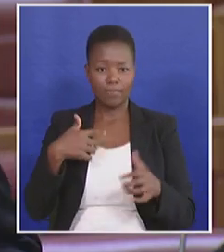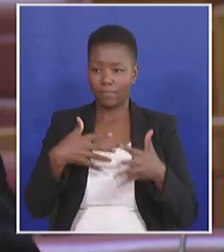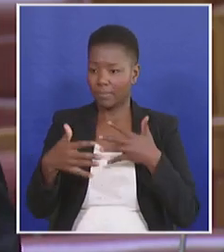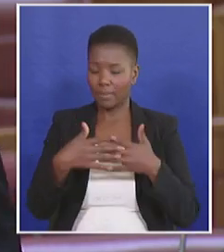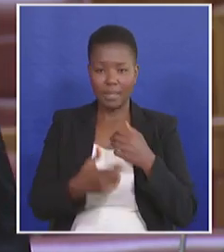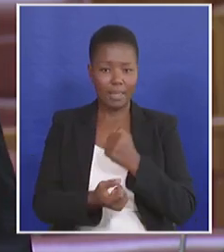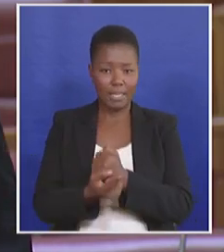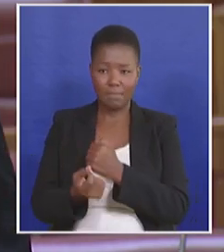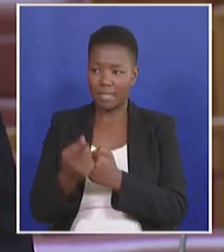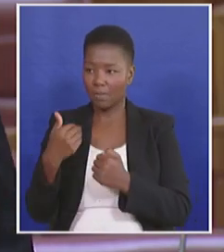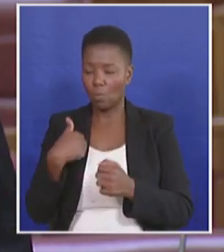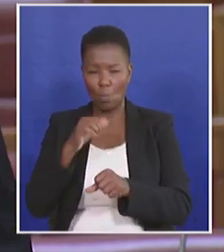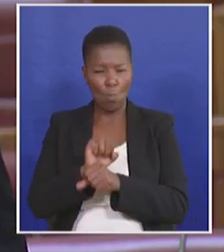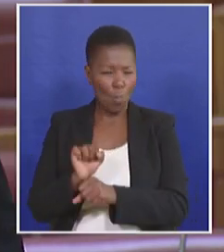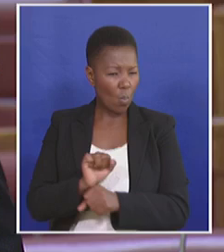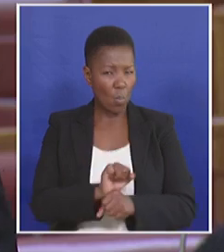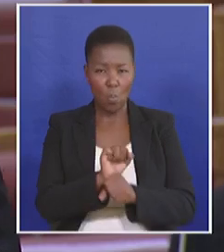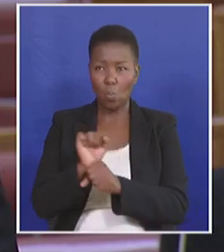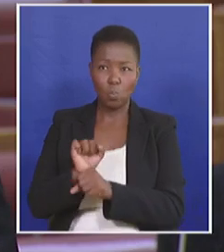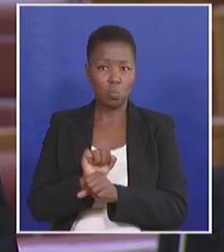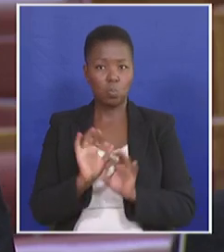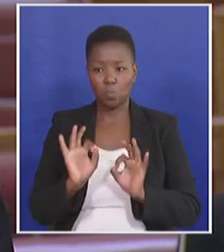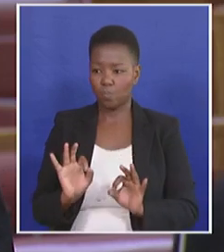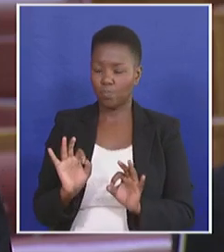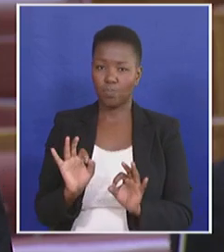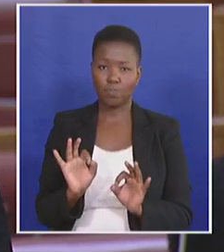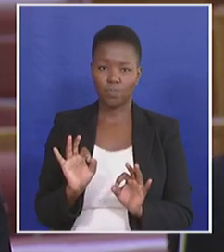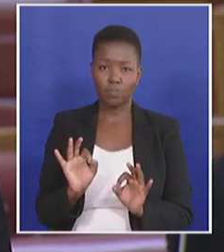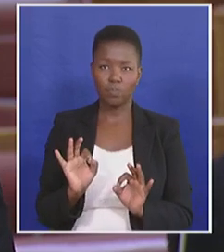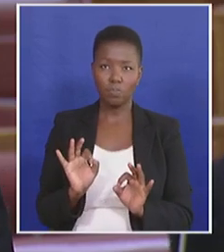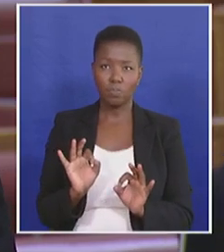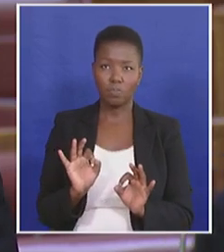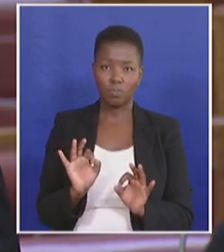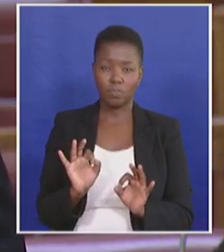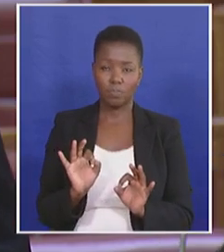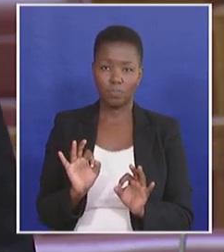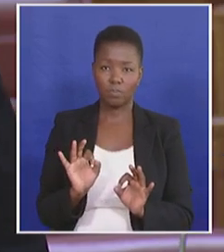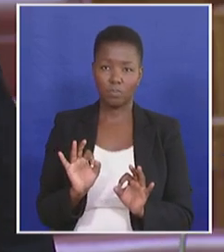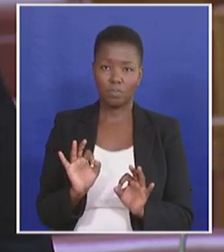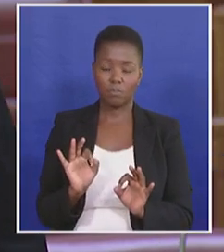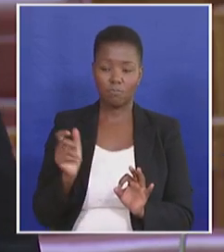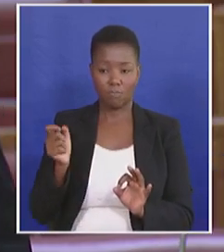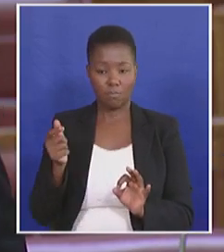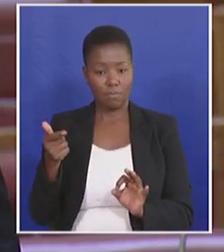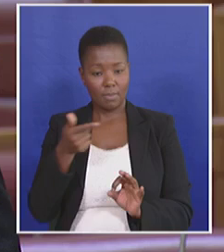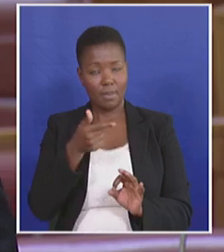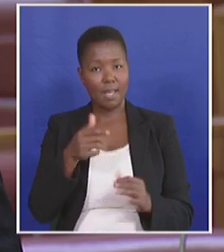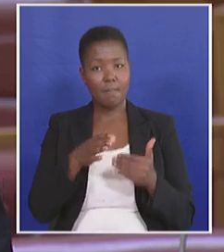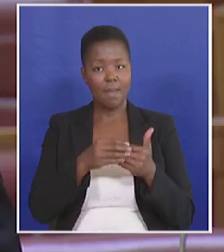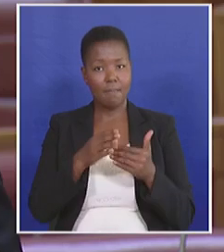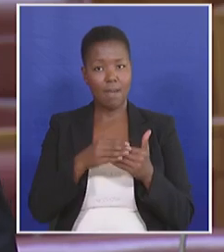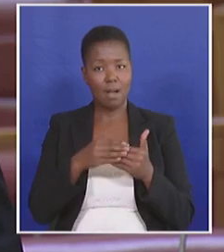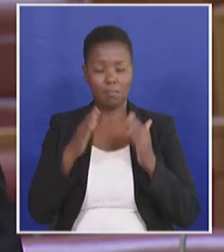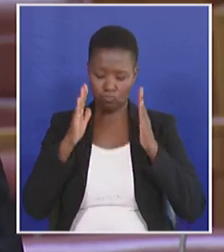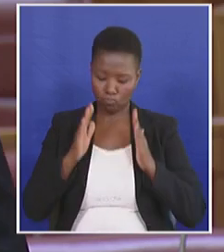and intensify our efforts to improve the manner in which we execute our work,